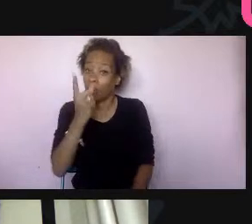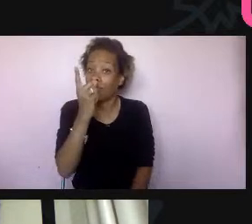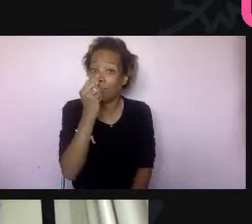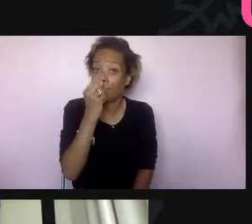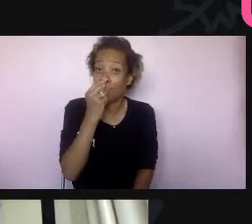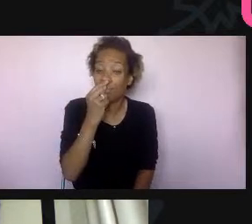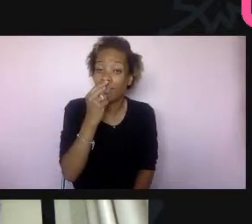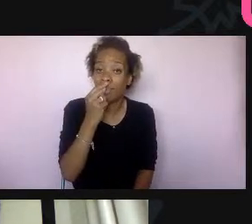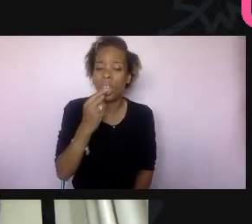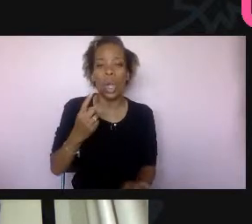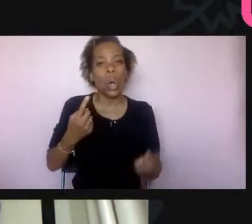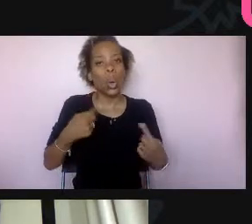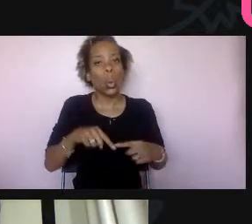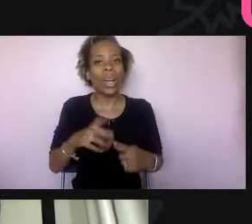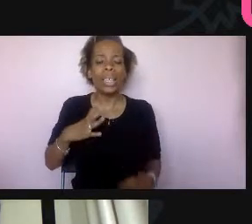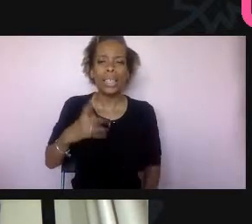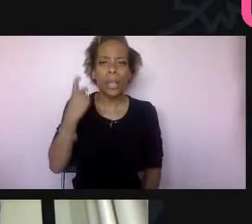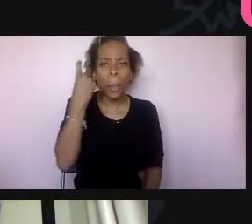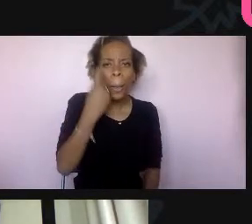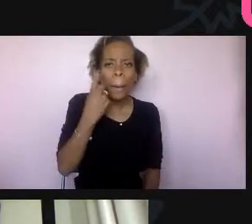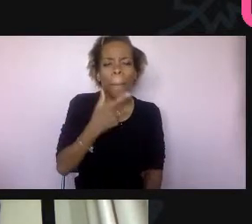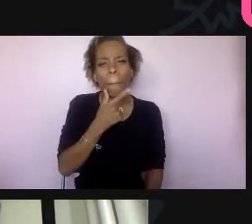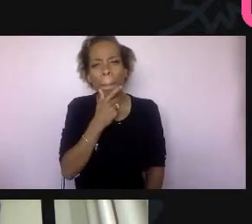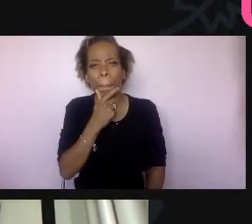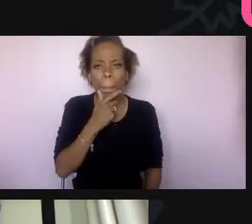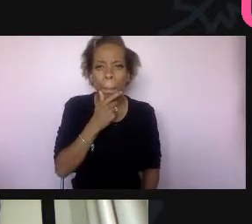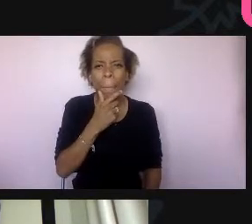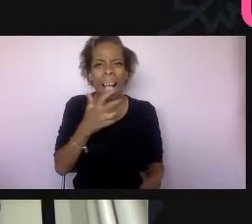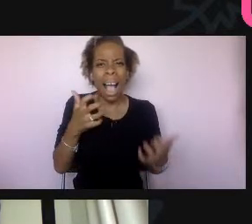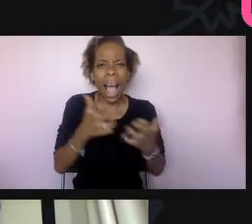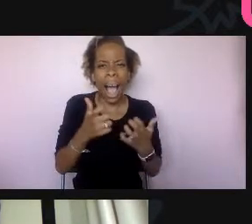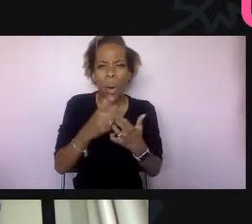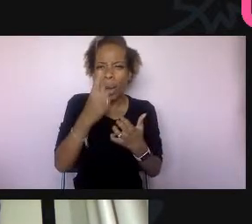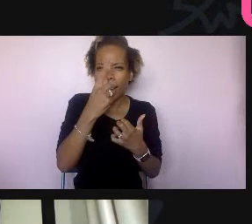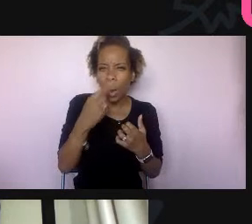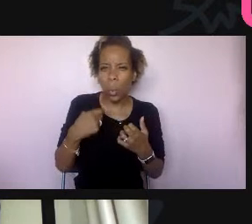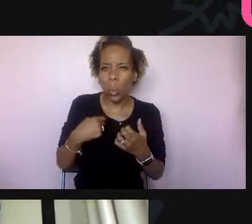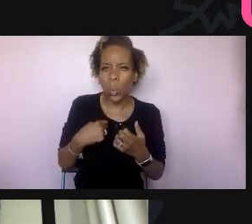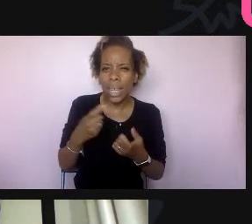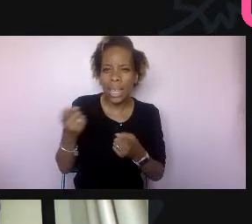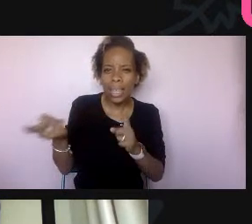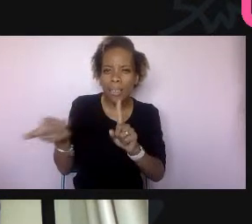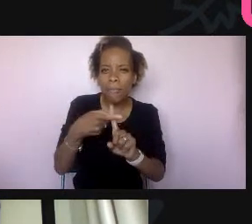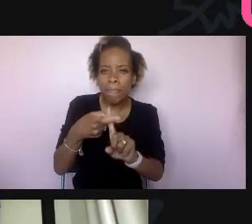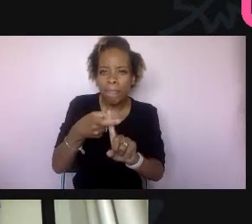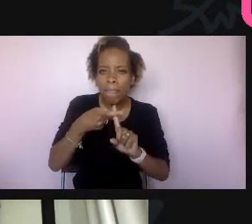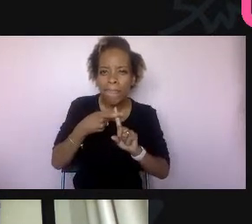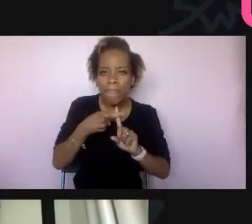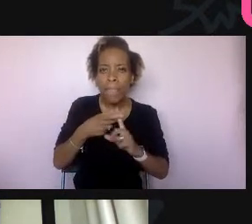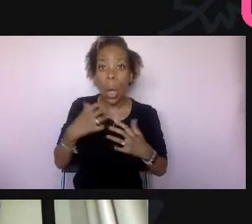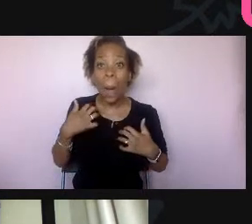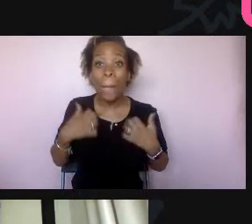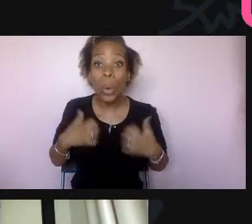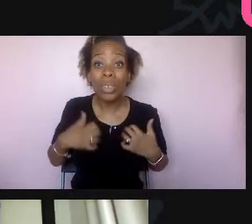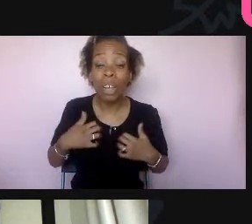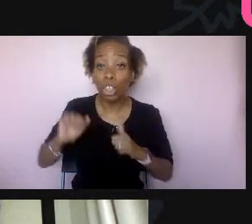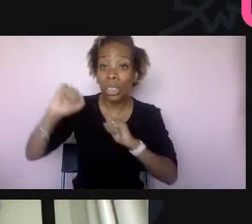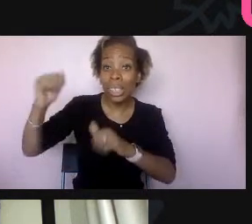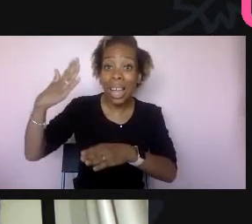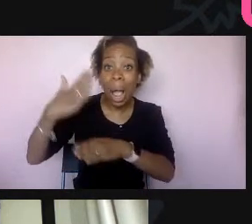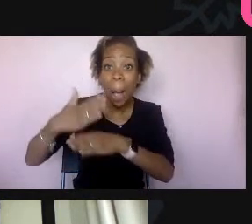about how we tap into the different motivations that employers have, and think about, whether